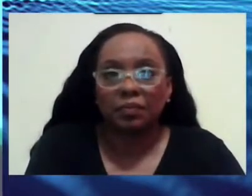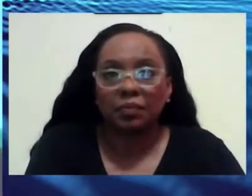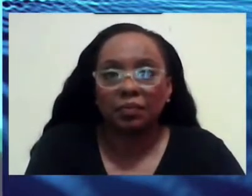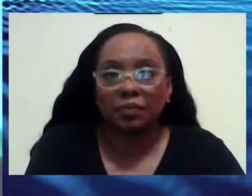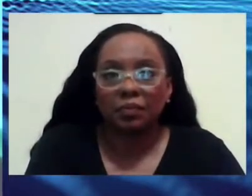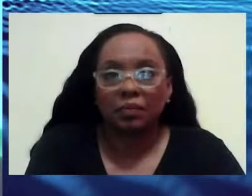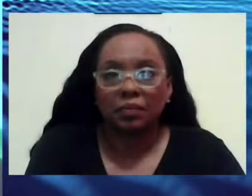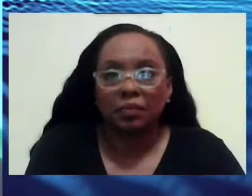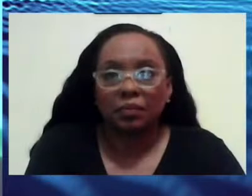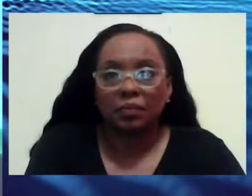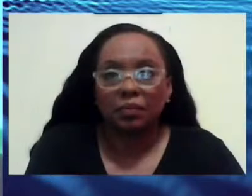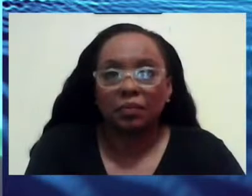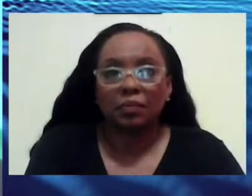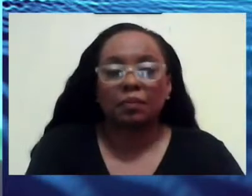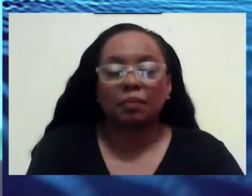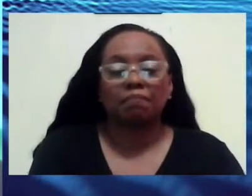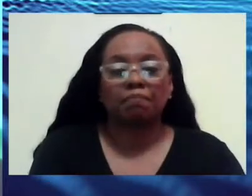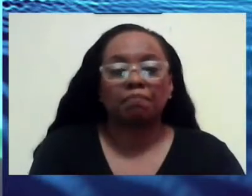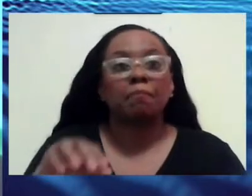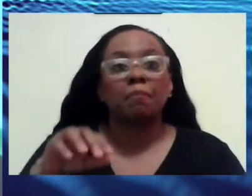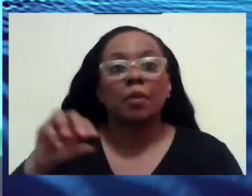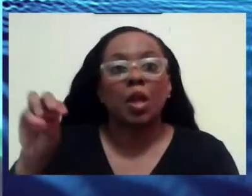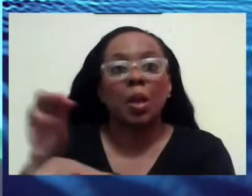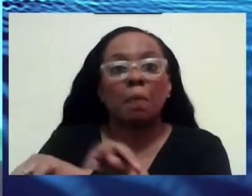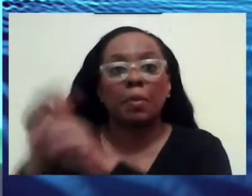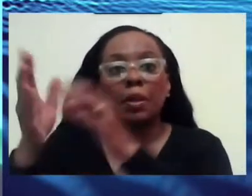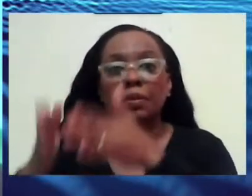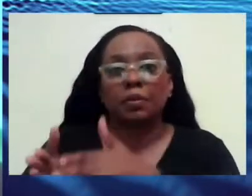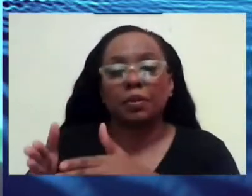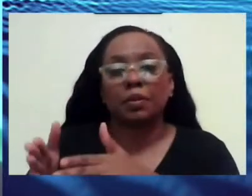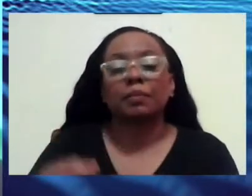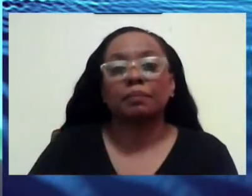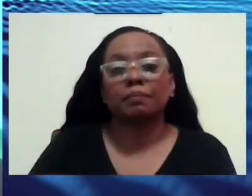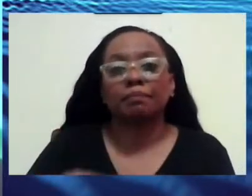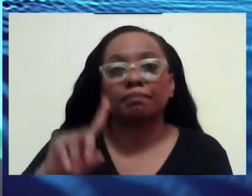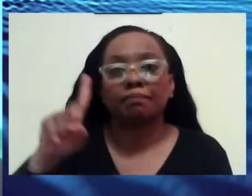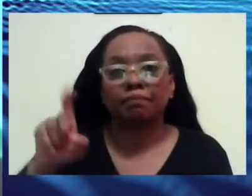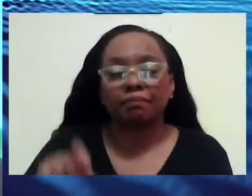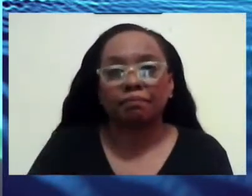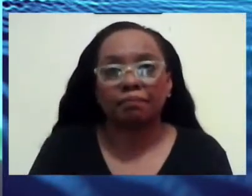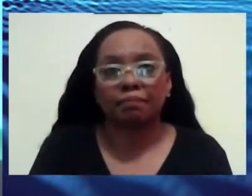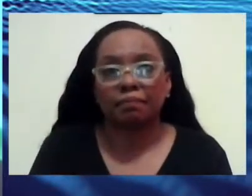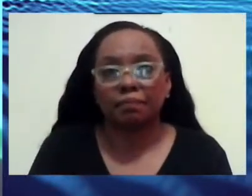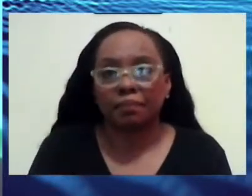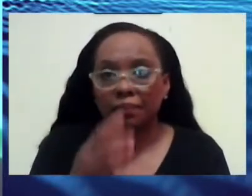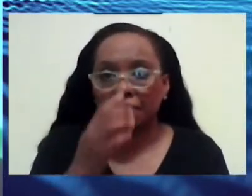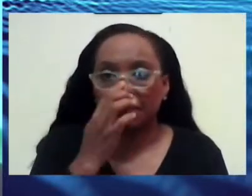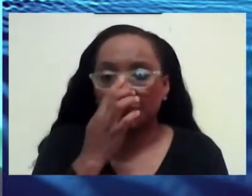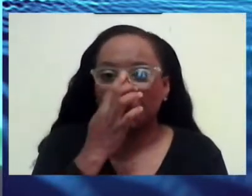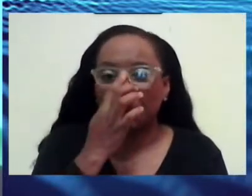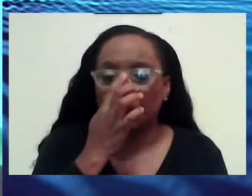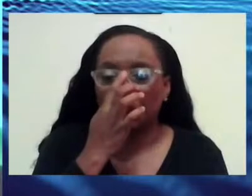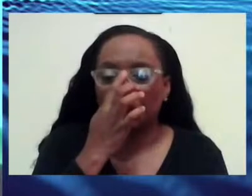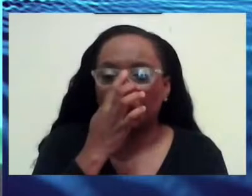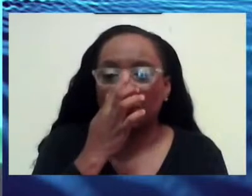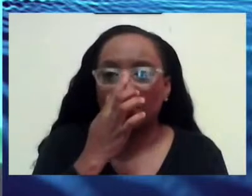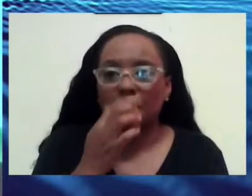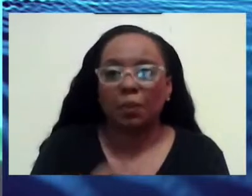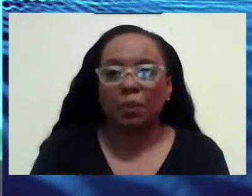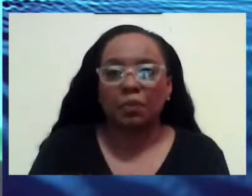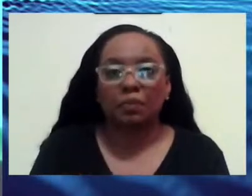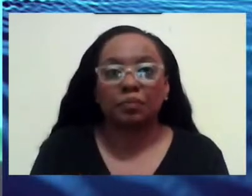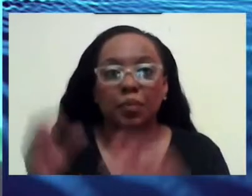And a question for you, Minister Bradshaw. Seeing that Professor Robertson had predicted